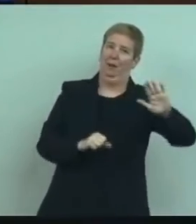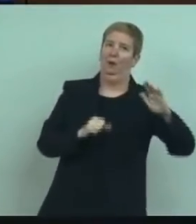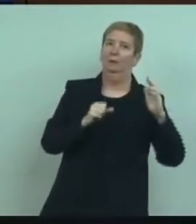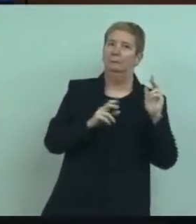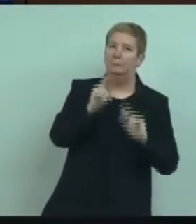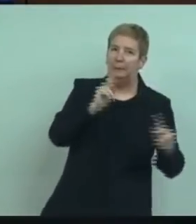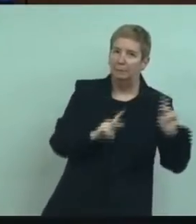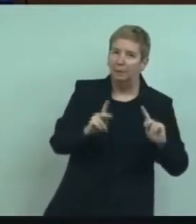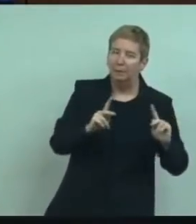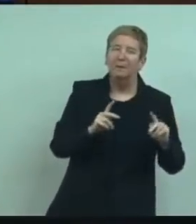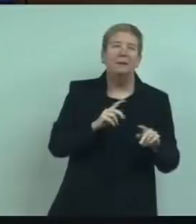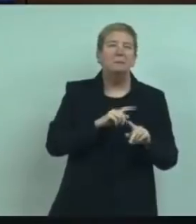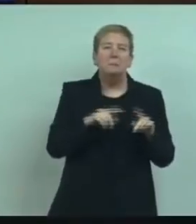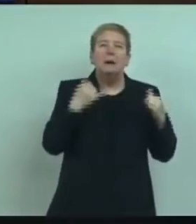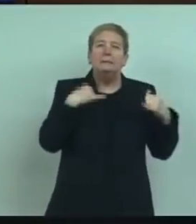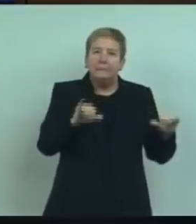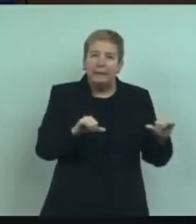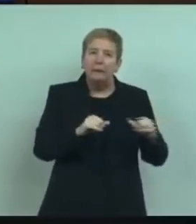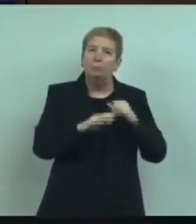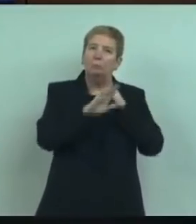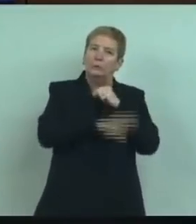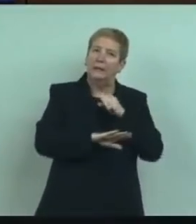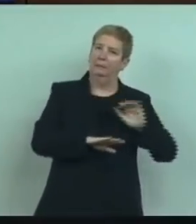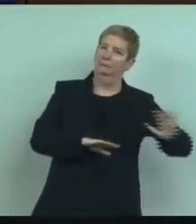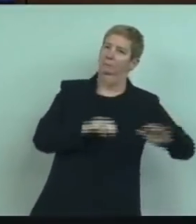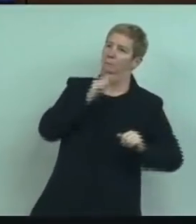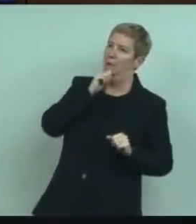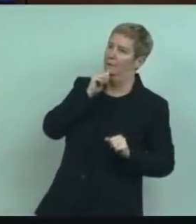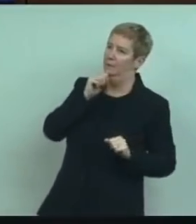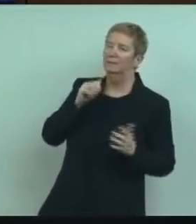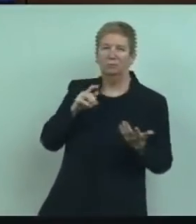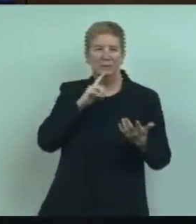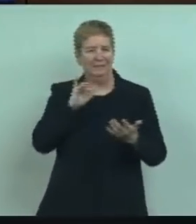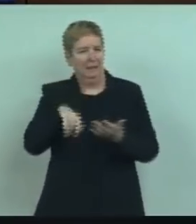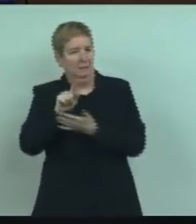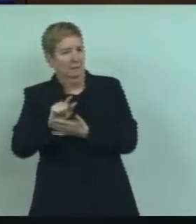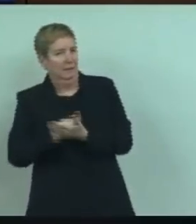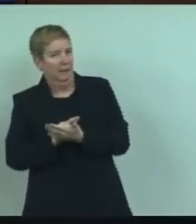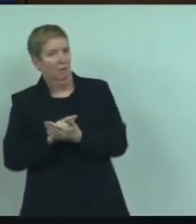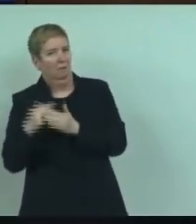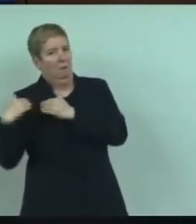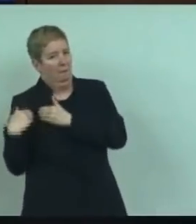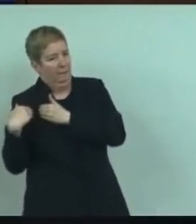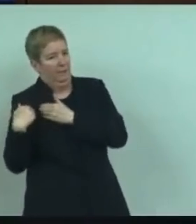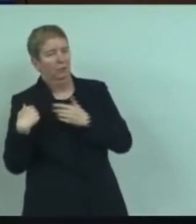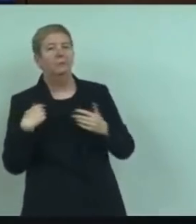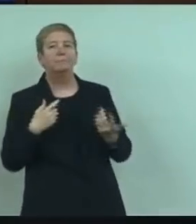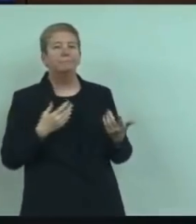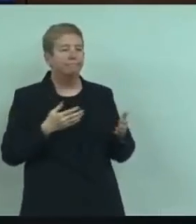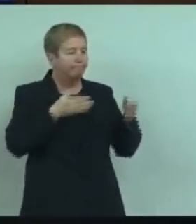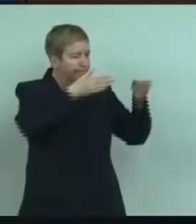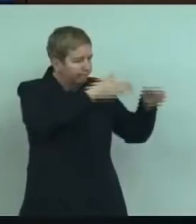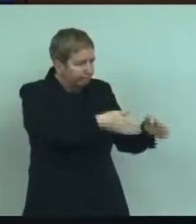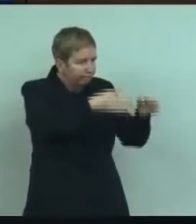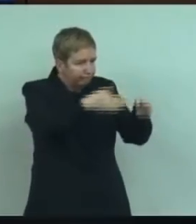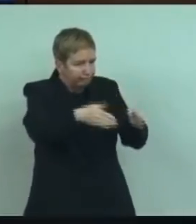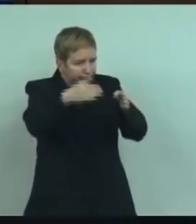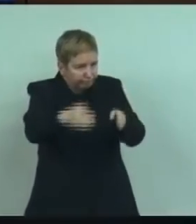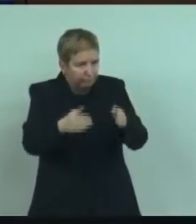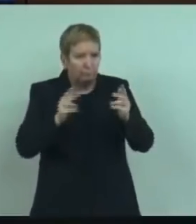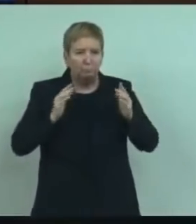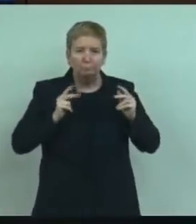and inappropriately. And we have a legal obligation to protect personal